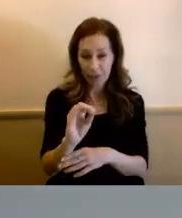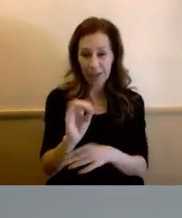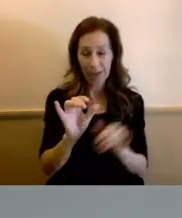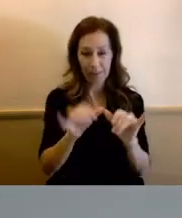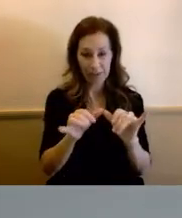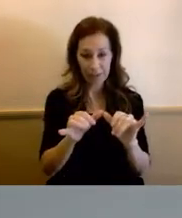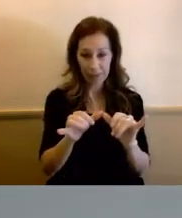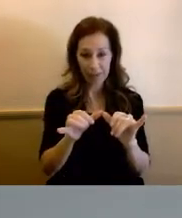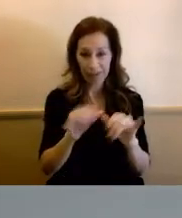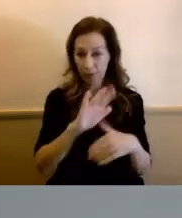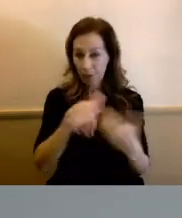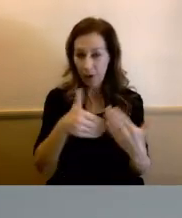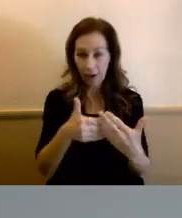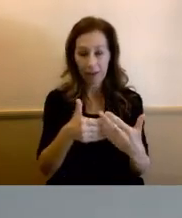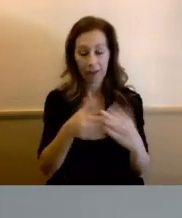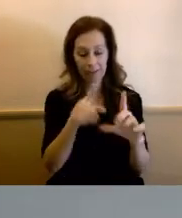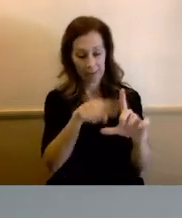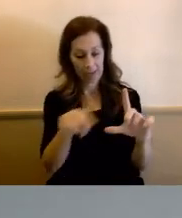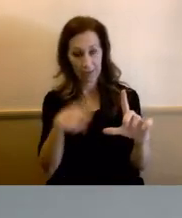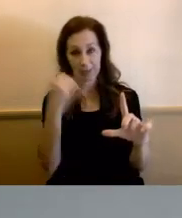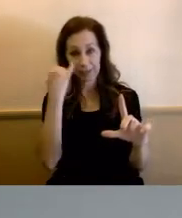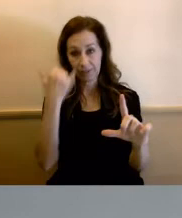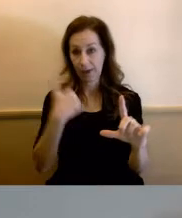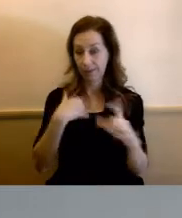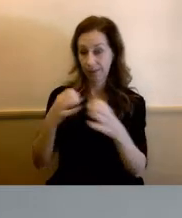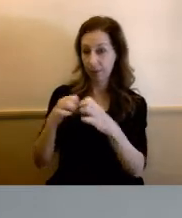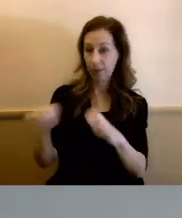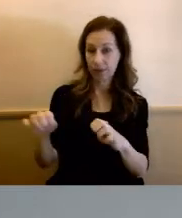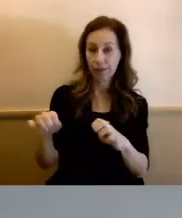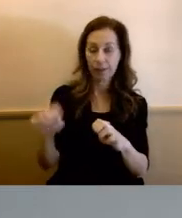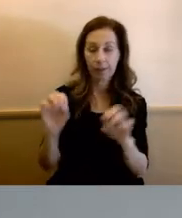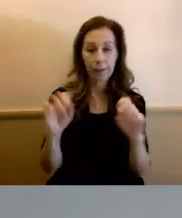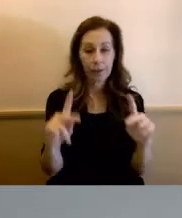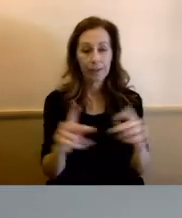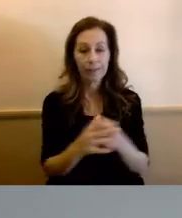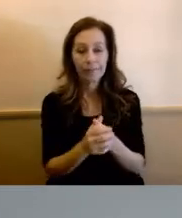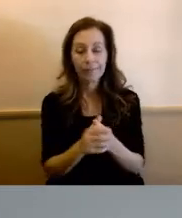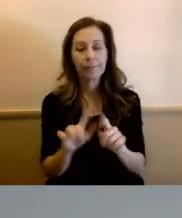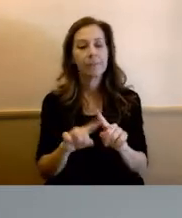if I'm given equations like this. Okay, but before we do that,